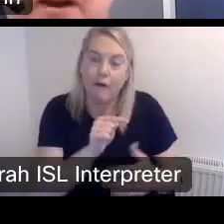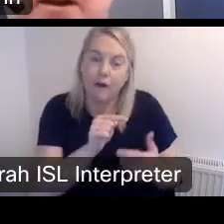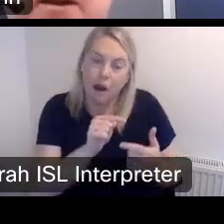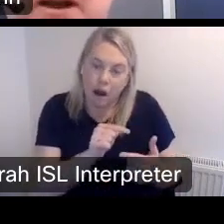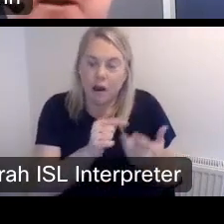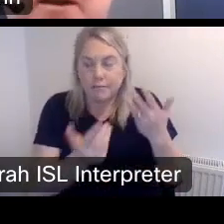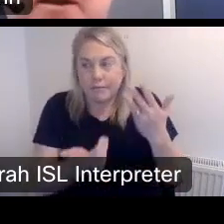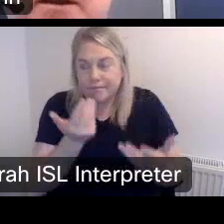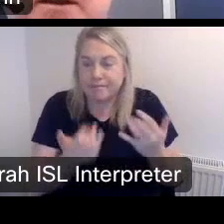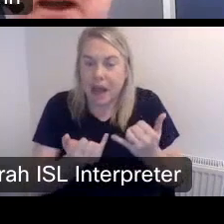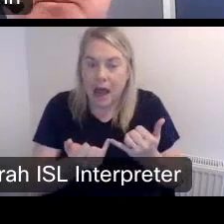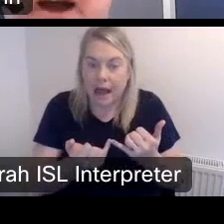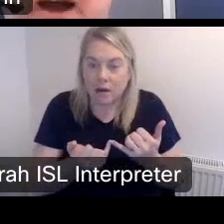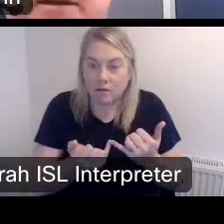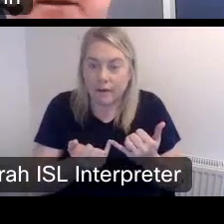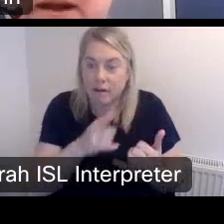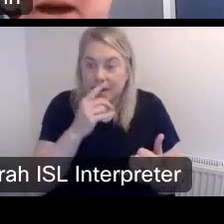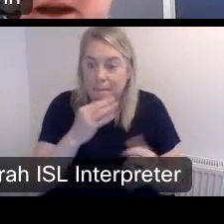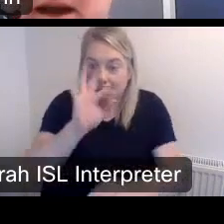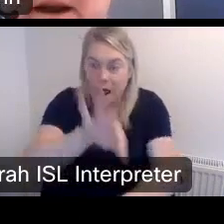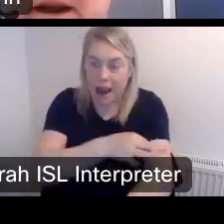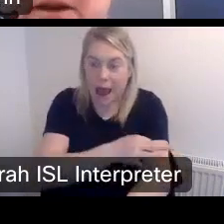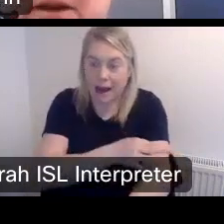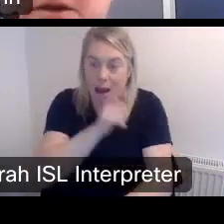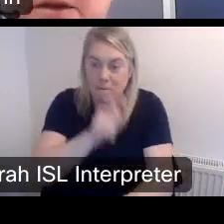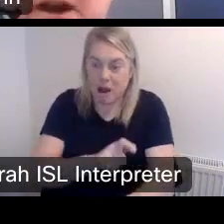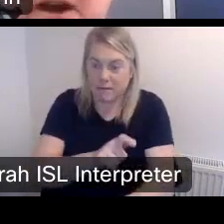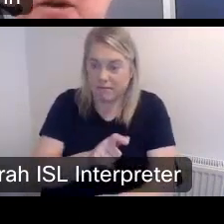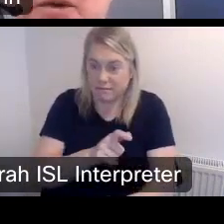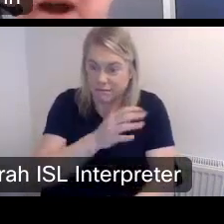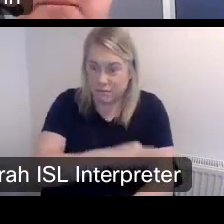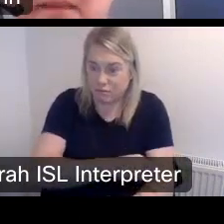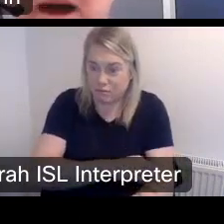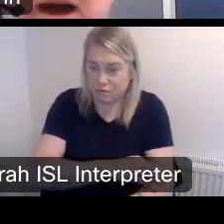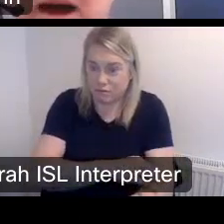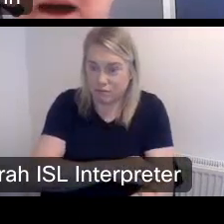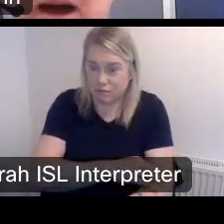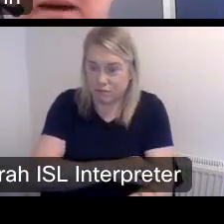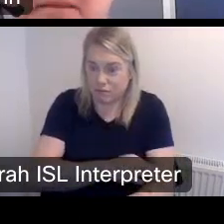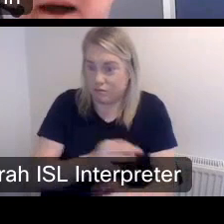line and somebody has a death occurs,